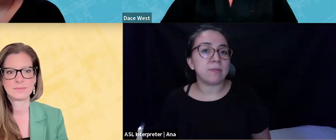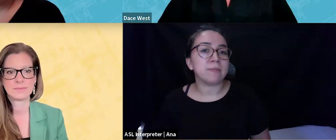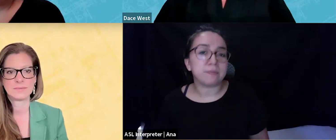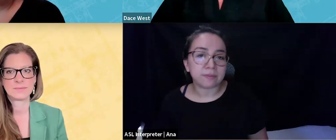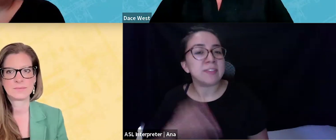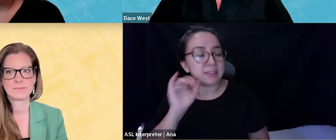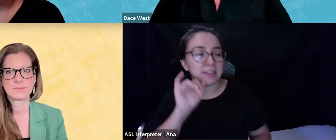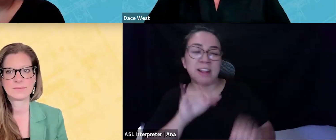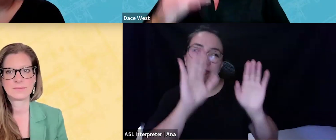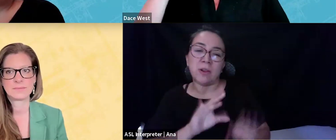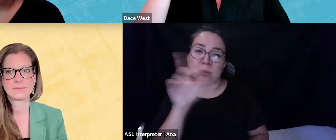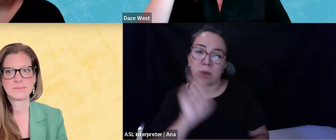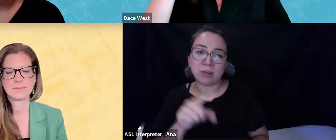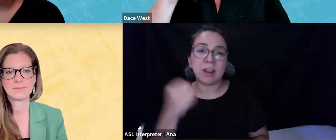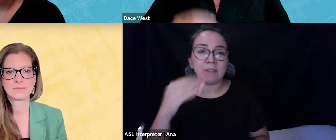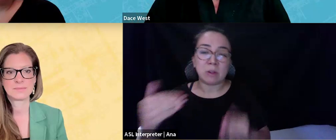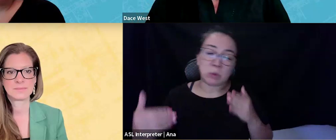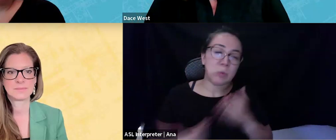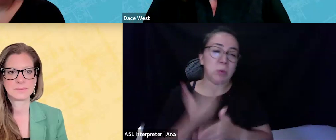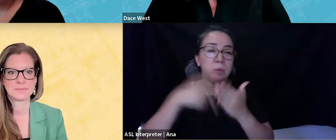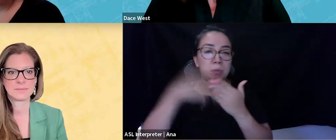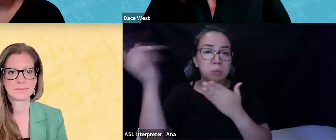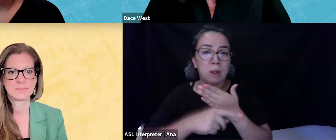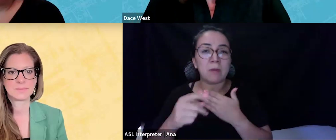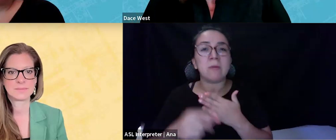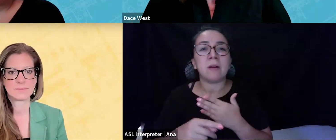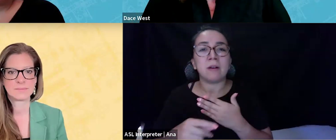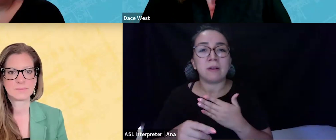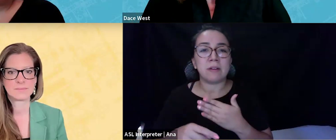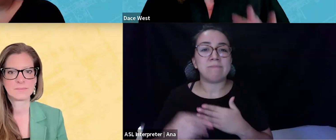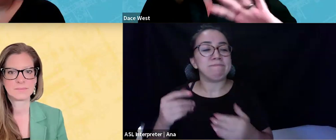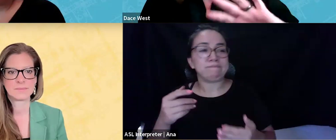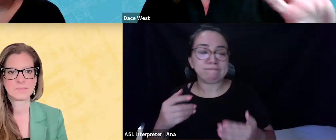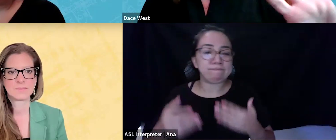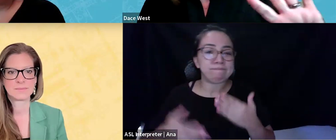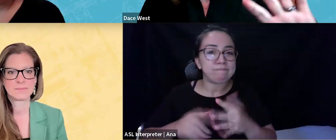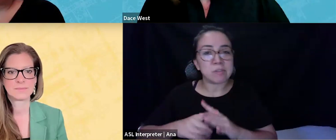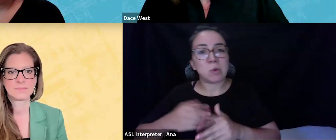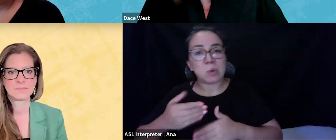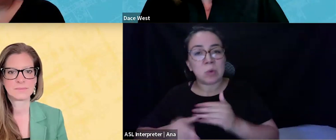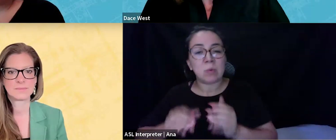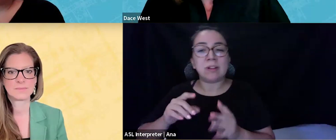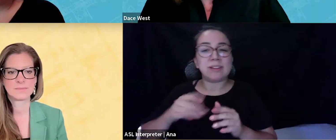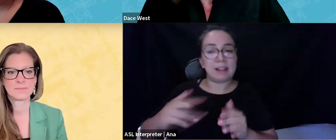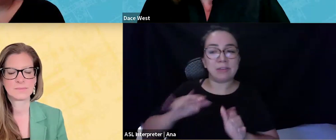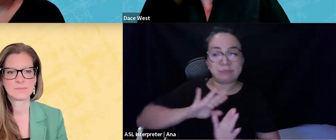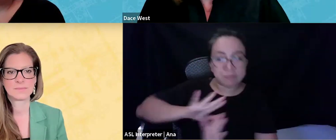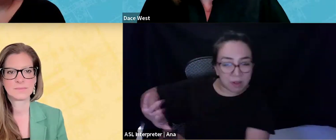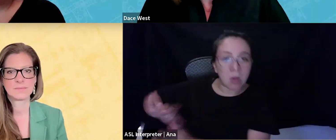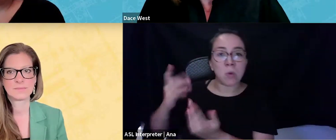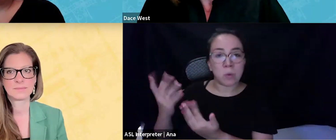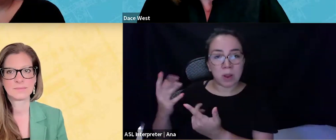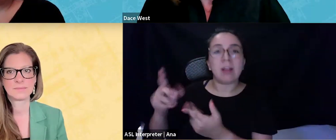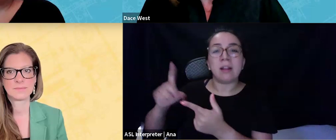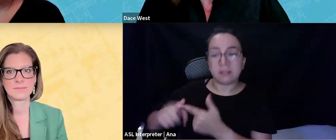That's a great question. If it's a brand new program that's just in a conceptual phase, we tend to push those off until they've had a little